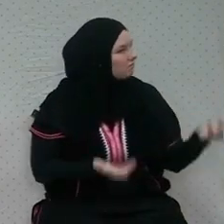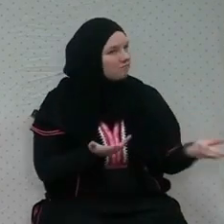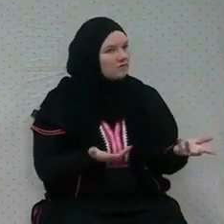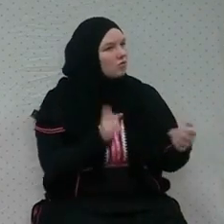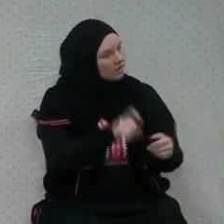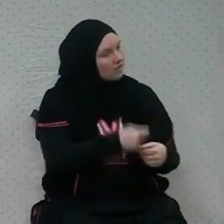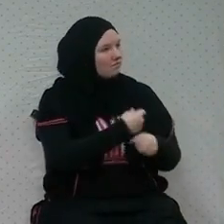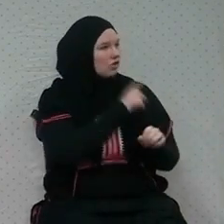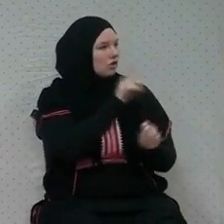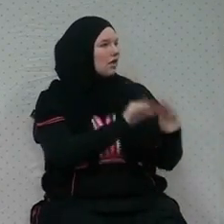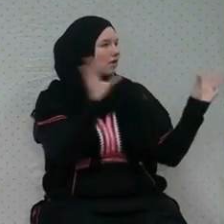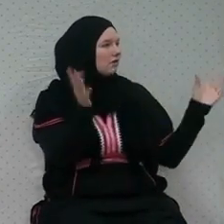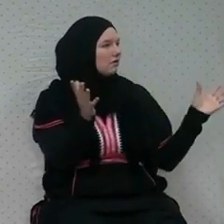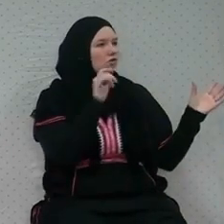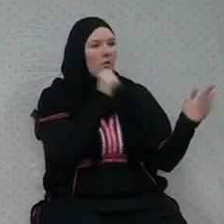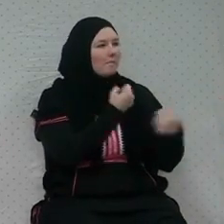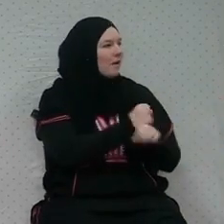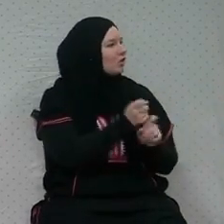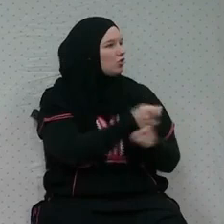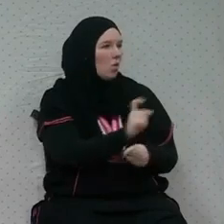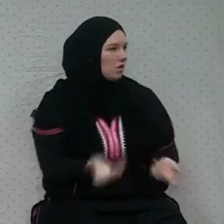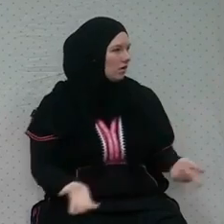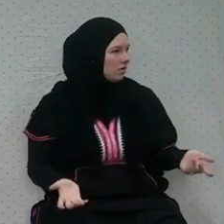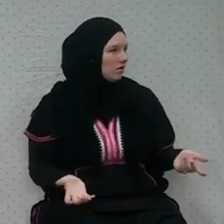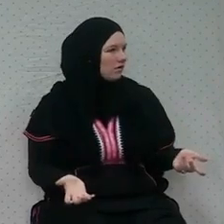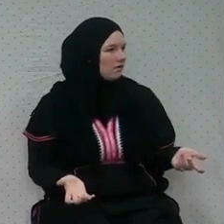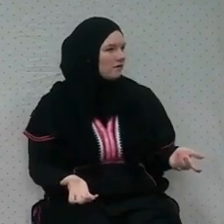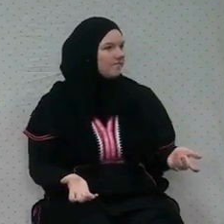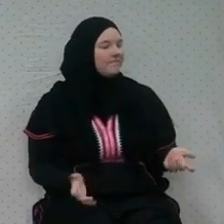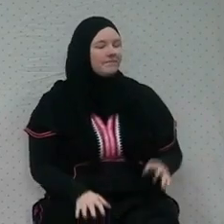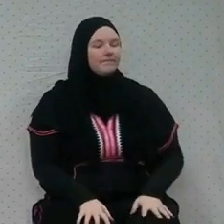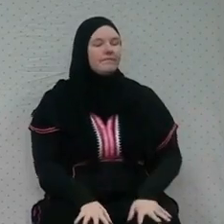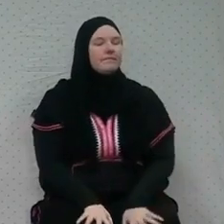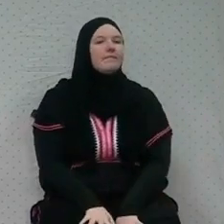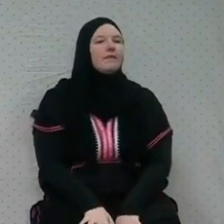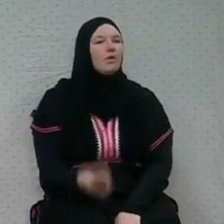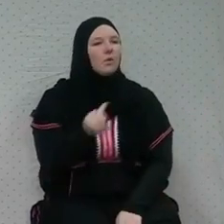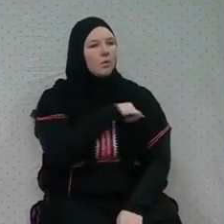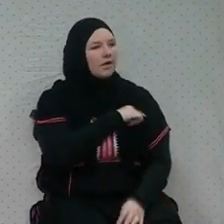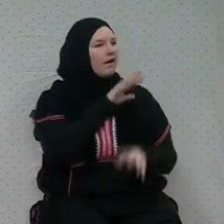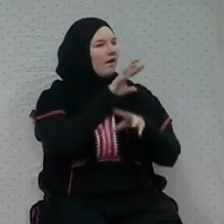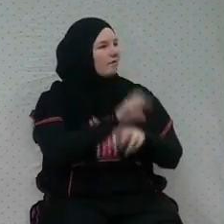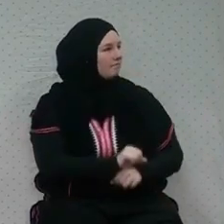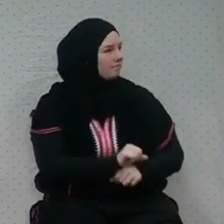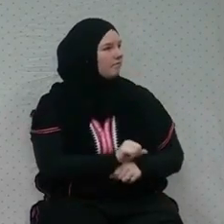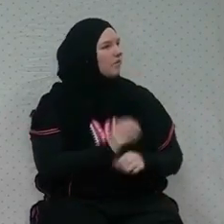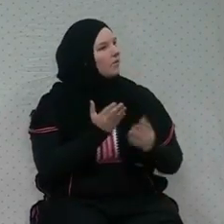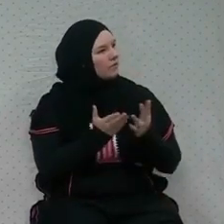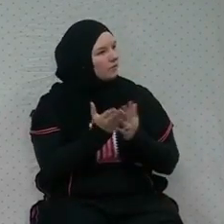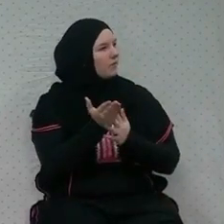sense. But it comes as a package of the customs and habits that we inherited from a